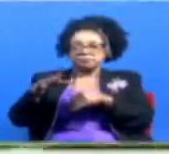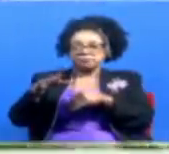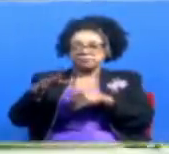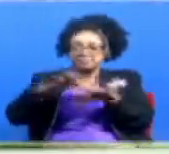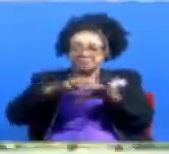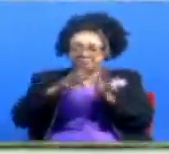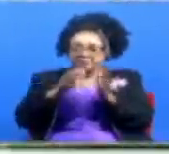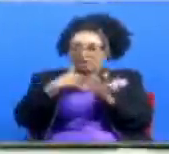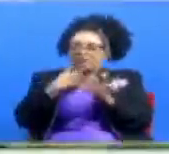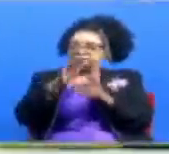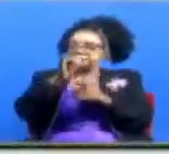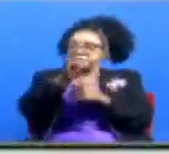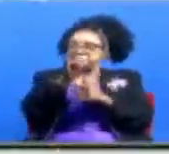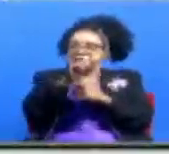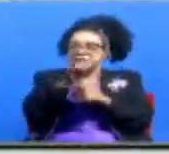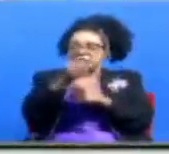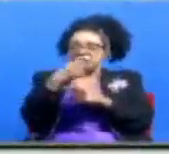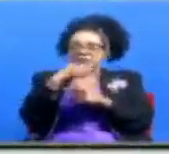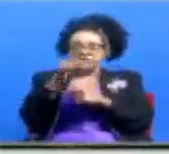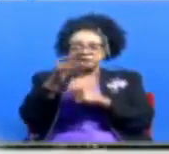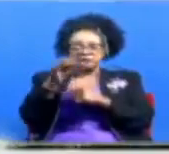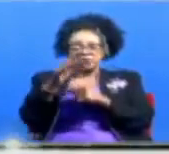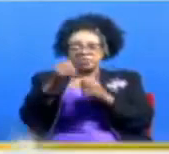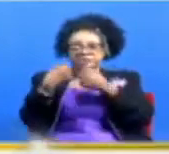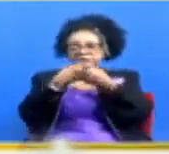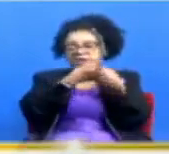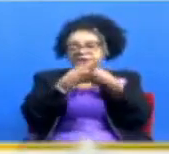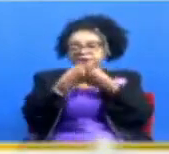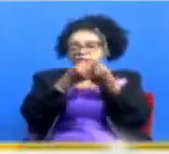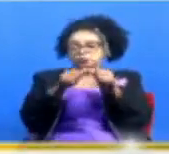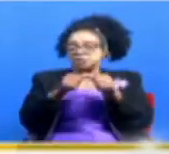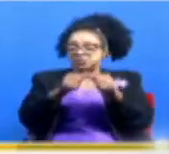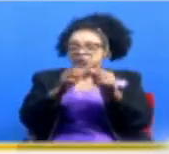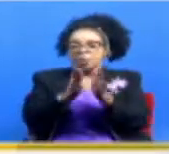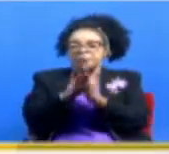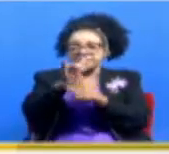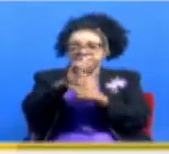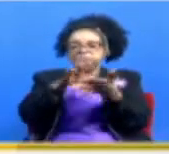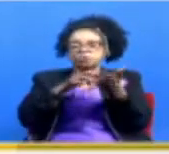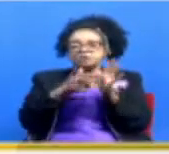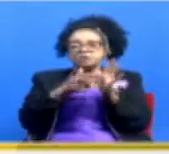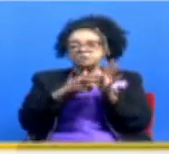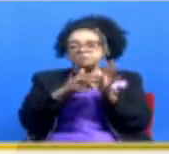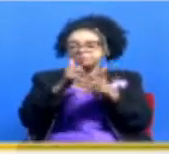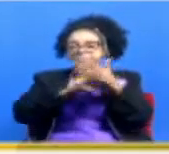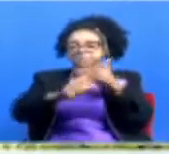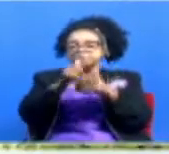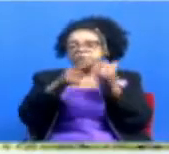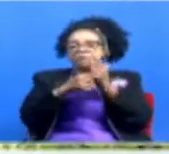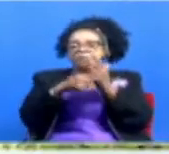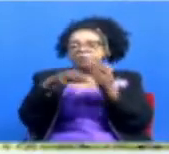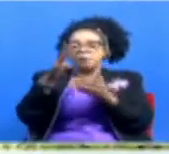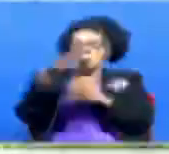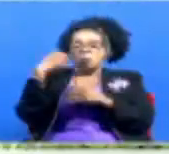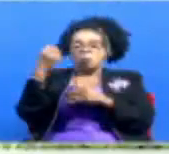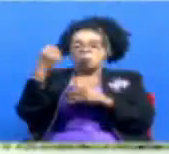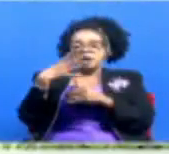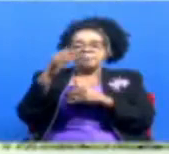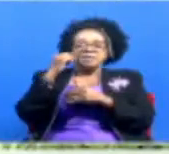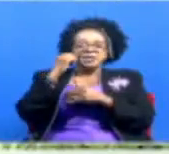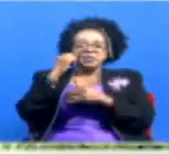beekeeping, has braved all the challenges to sustainably run their project under the name Wonderbee. We started as a